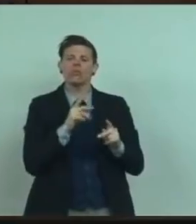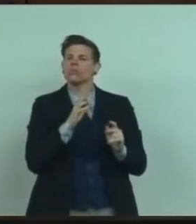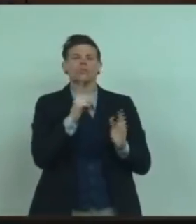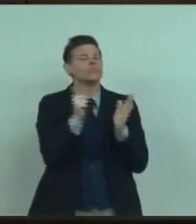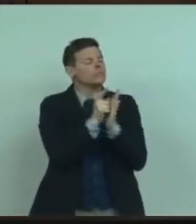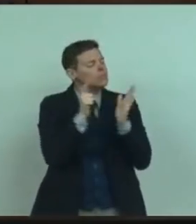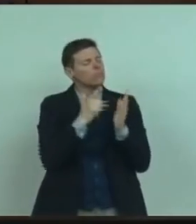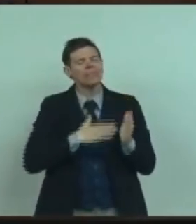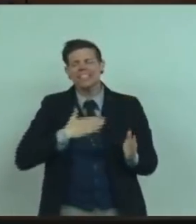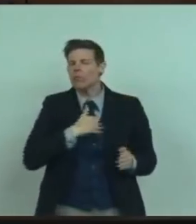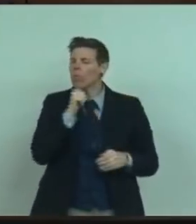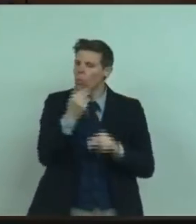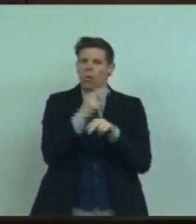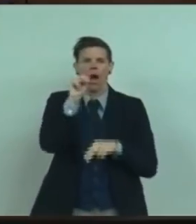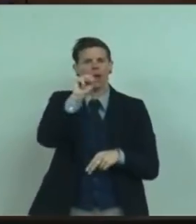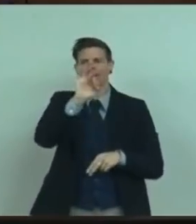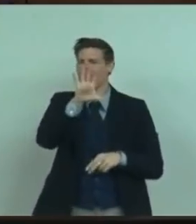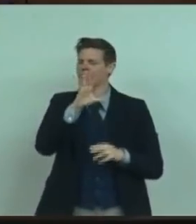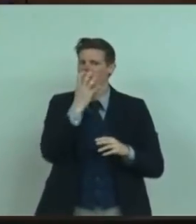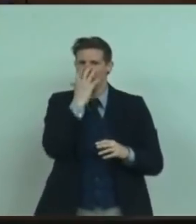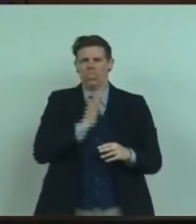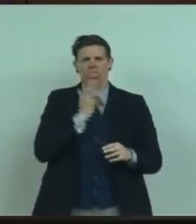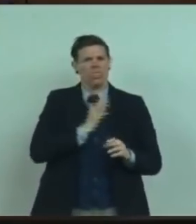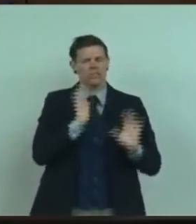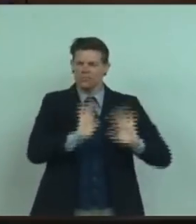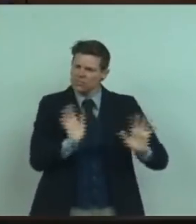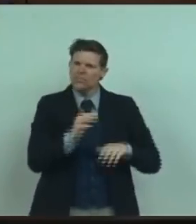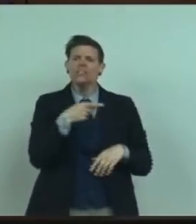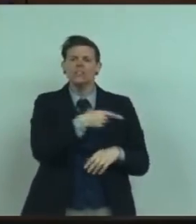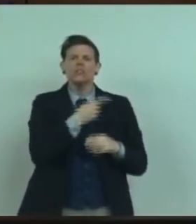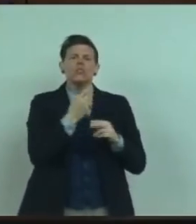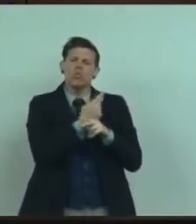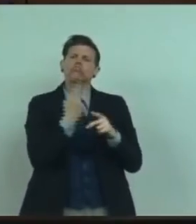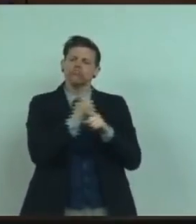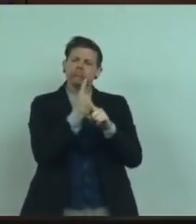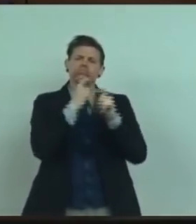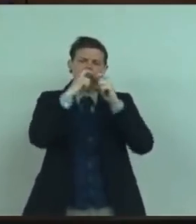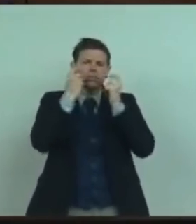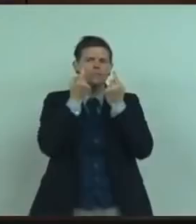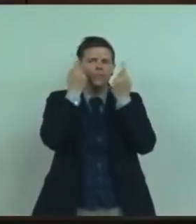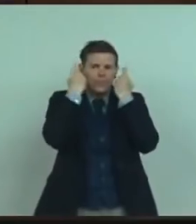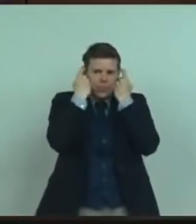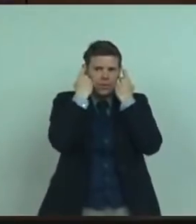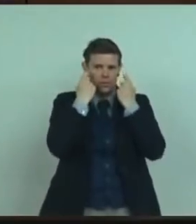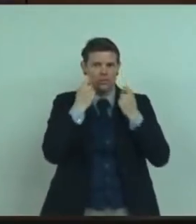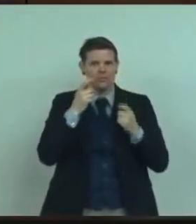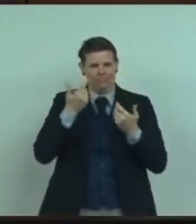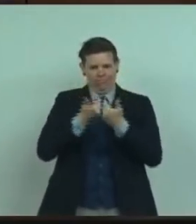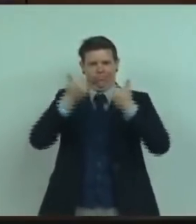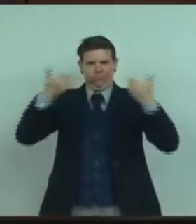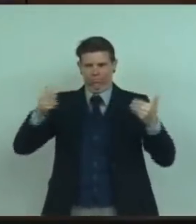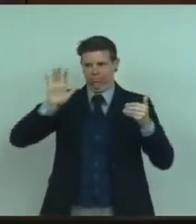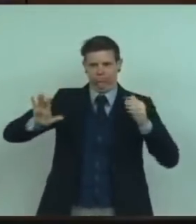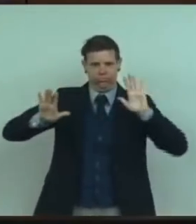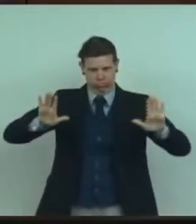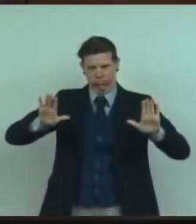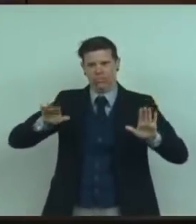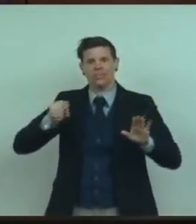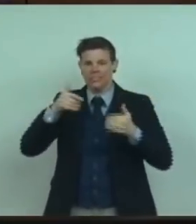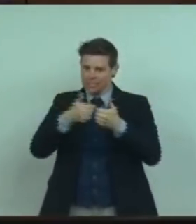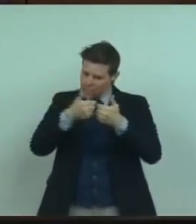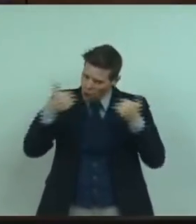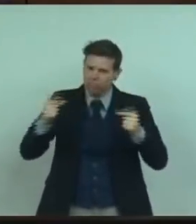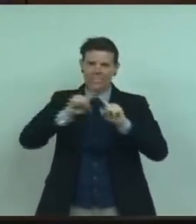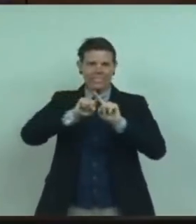non-medical masks. It's really important that we distinguish the difference between those two things. Otherwise, we'll